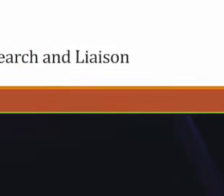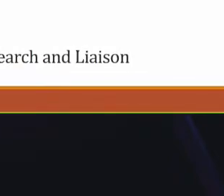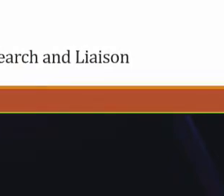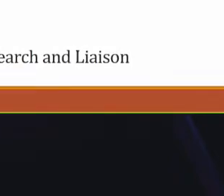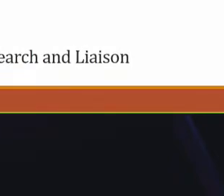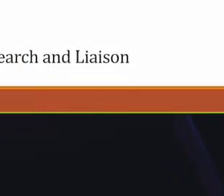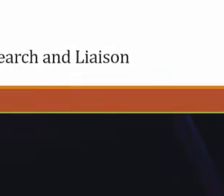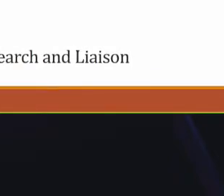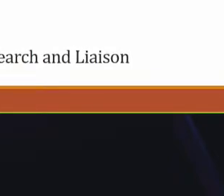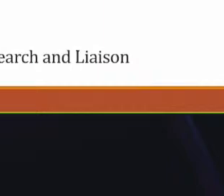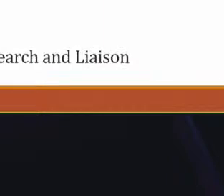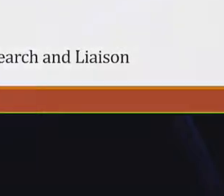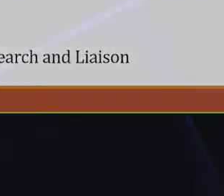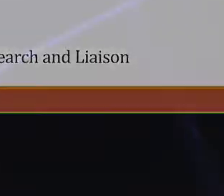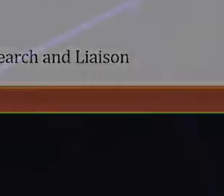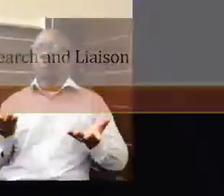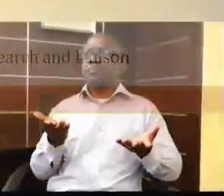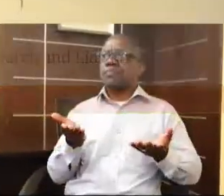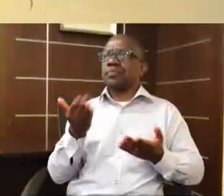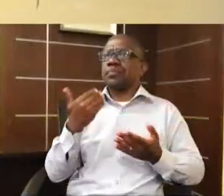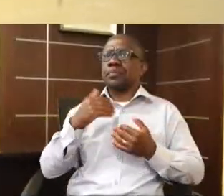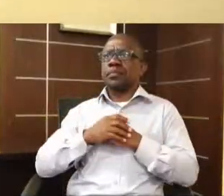management?